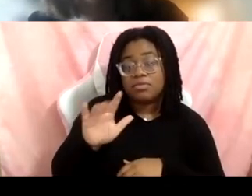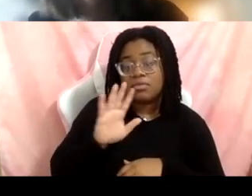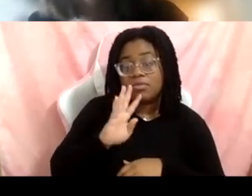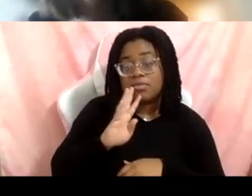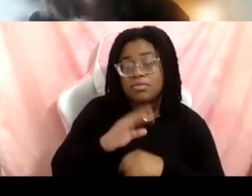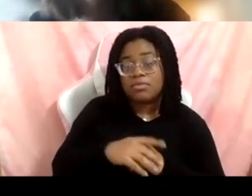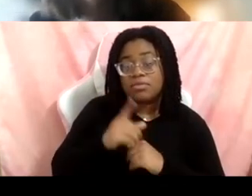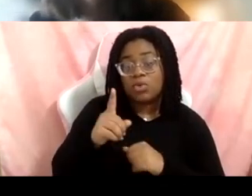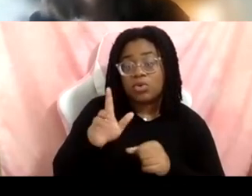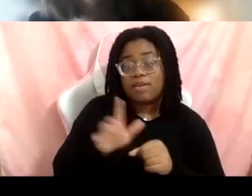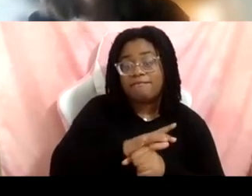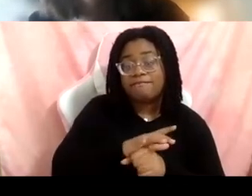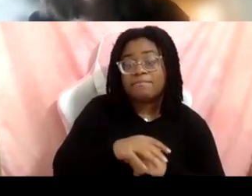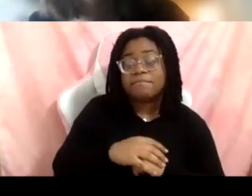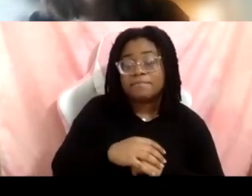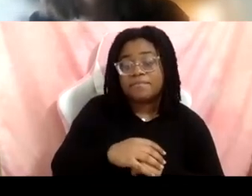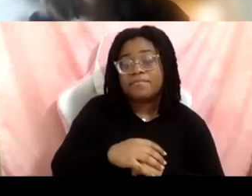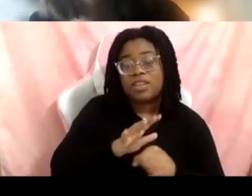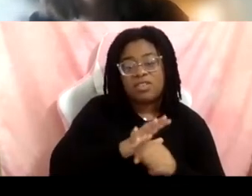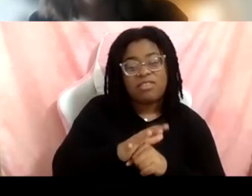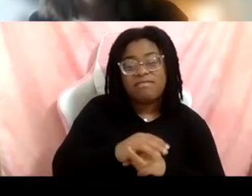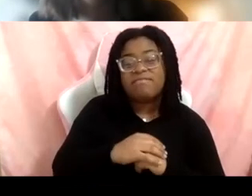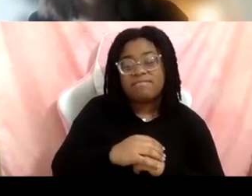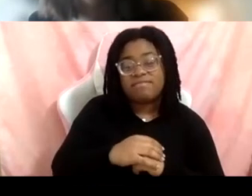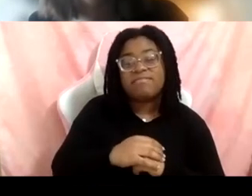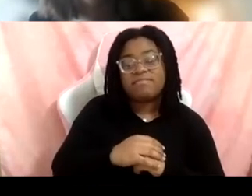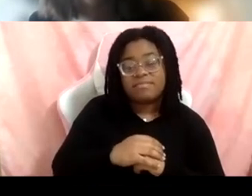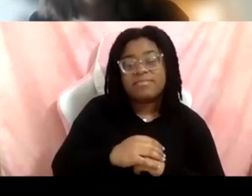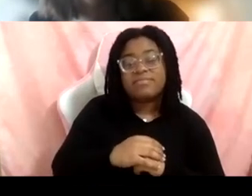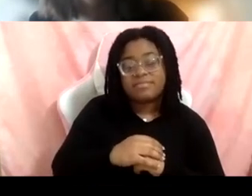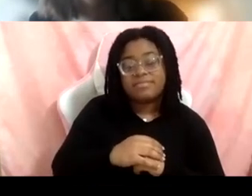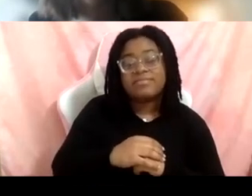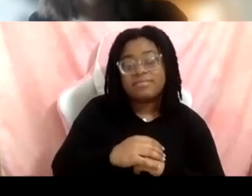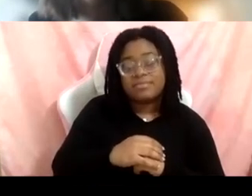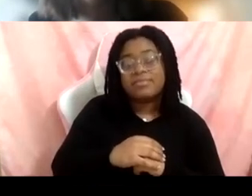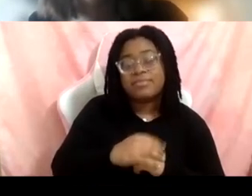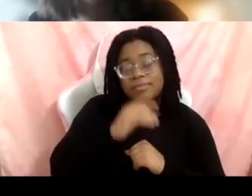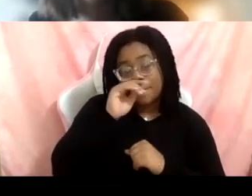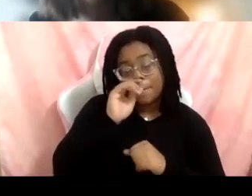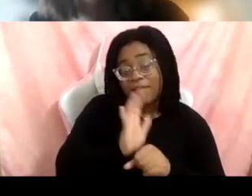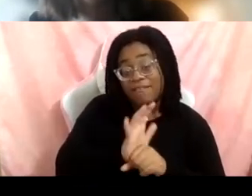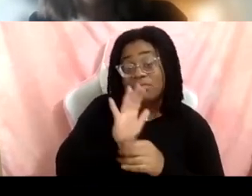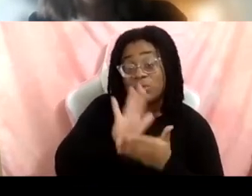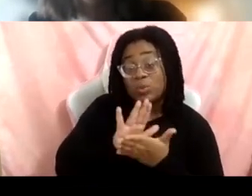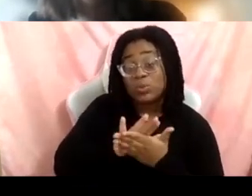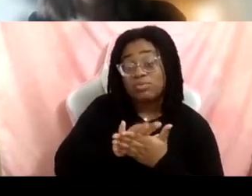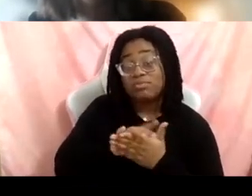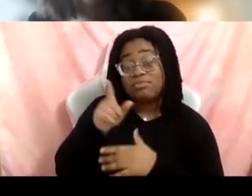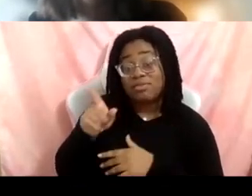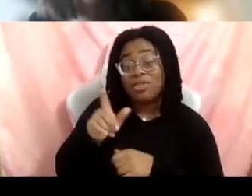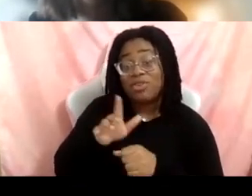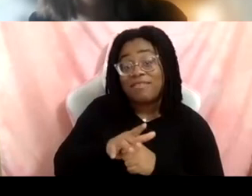you're enough. You're enough. And film schools, they are